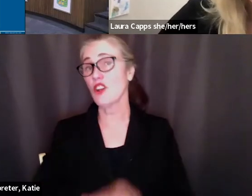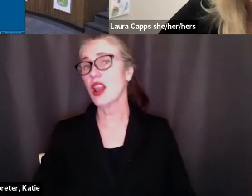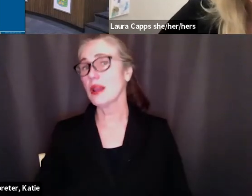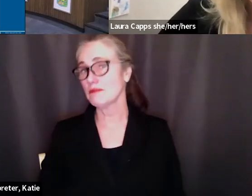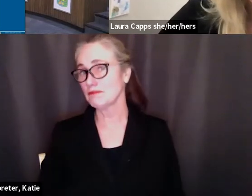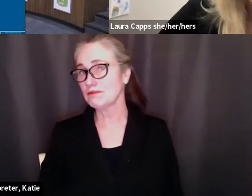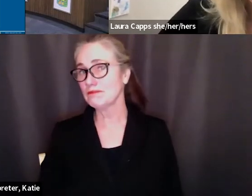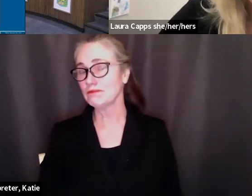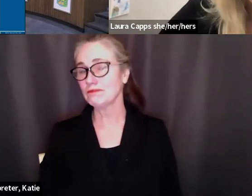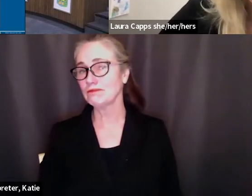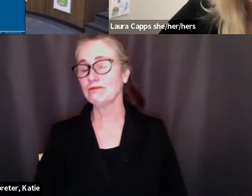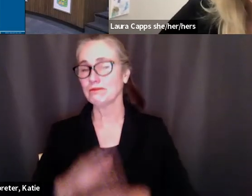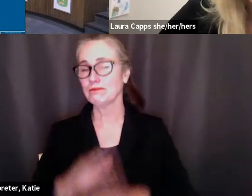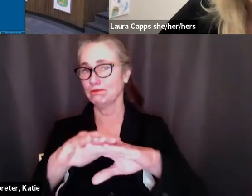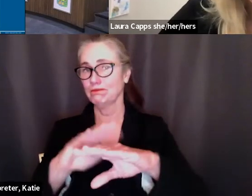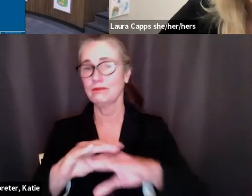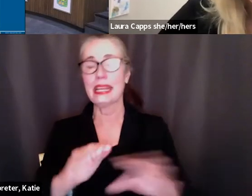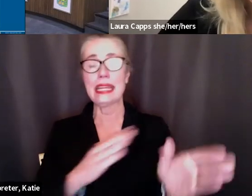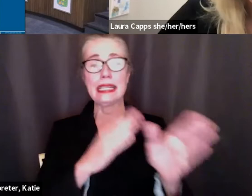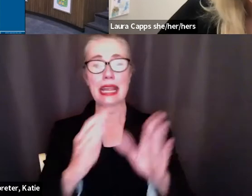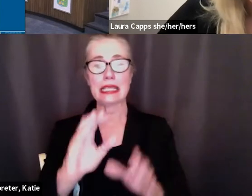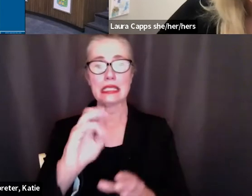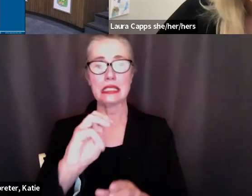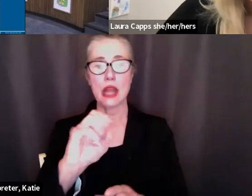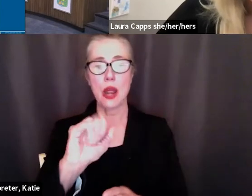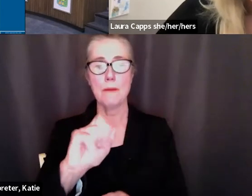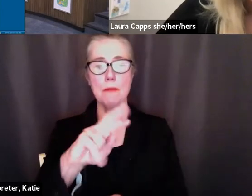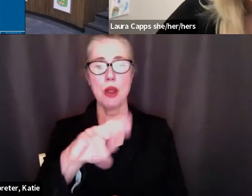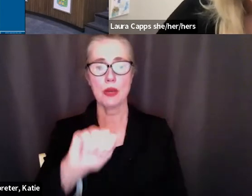thank you next speaker is maria castner